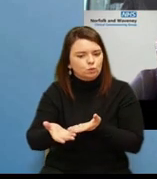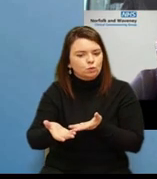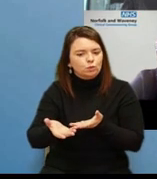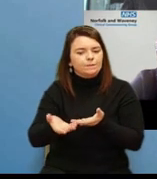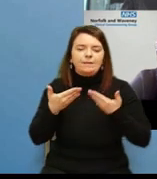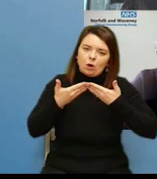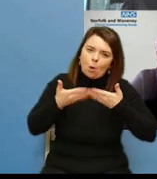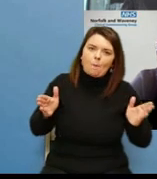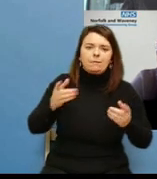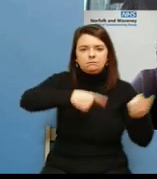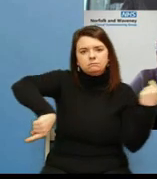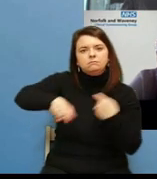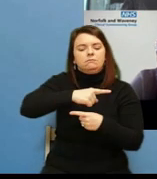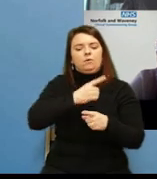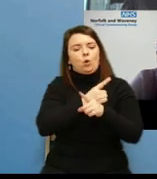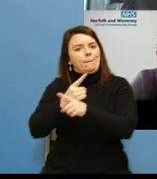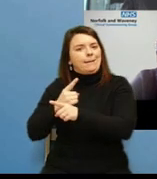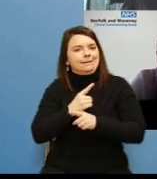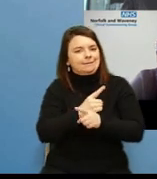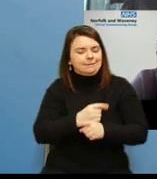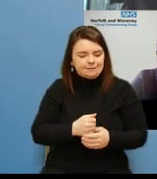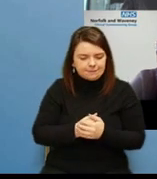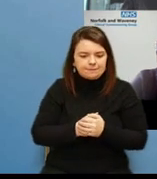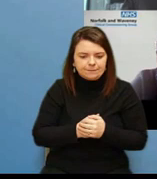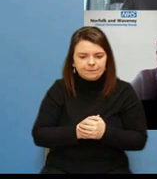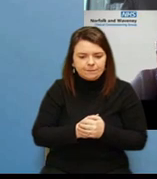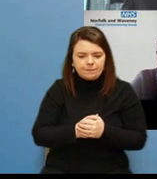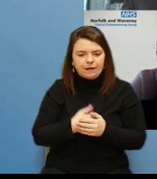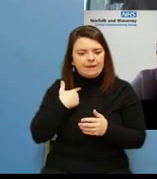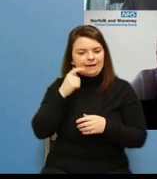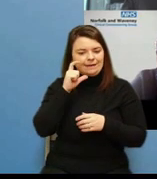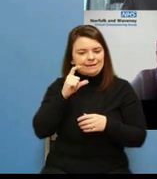give an introduction and then open it up for, I'm sure, comments and